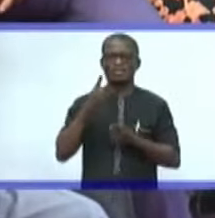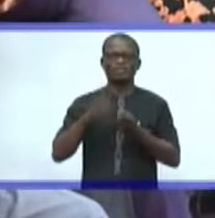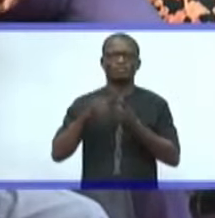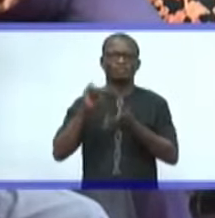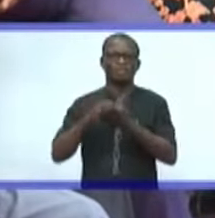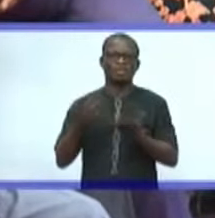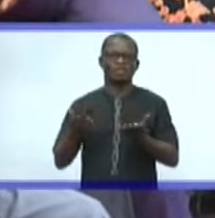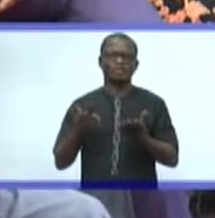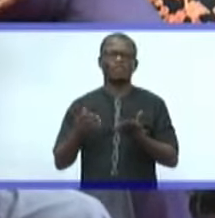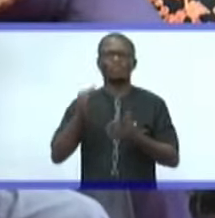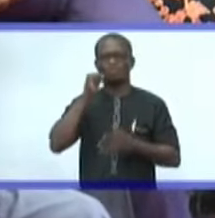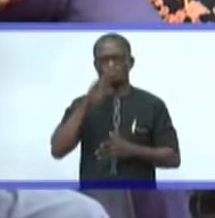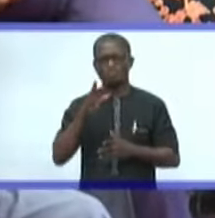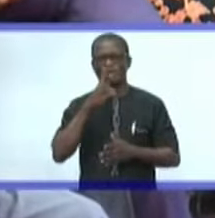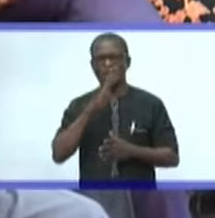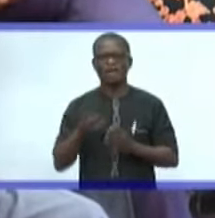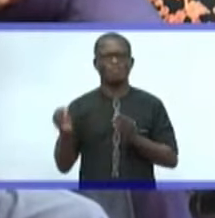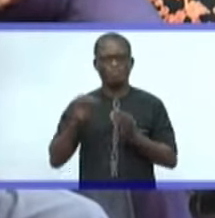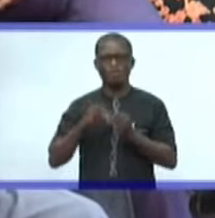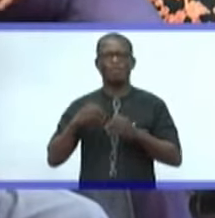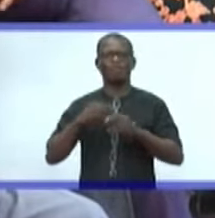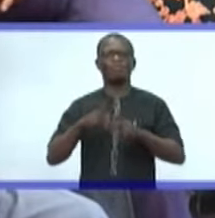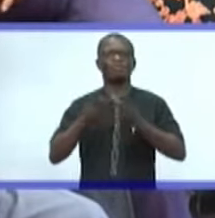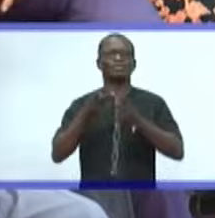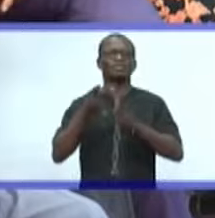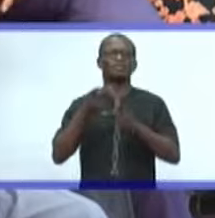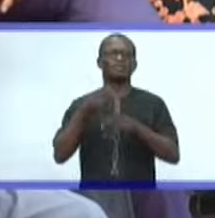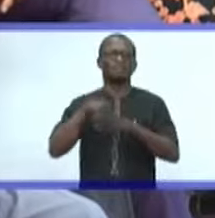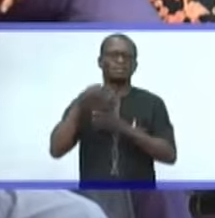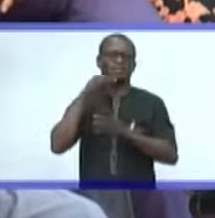anything, women are more productive in Nigeria than men.